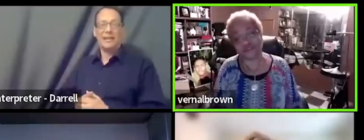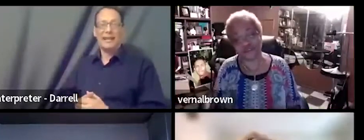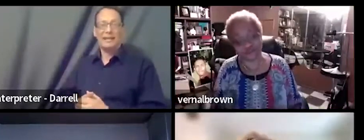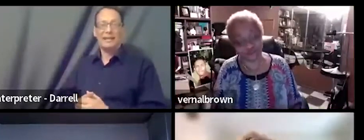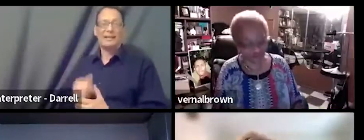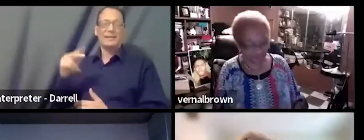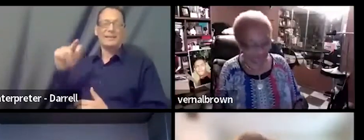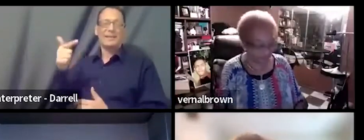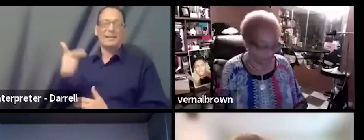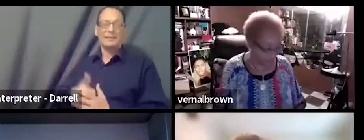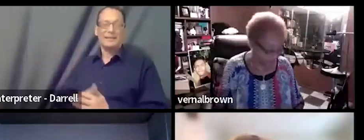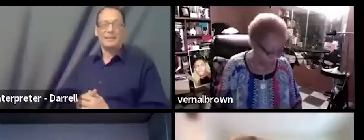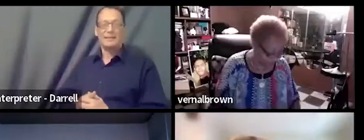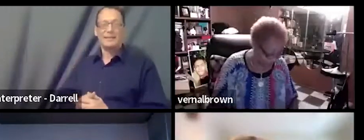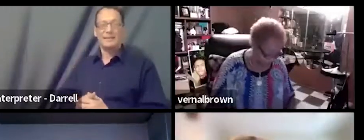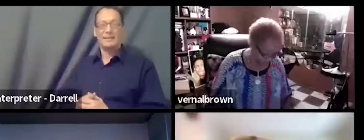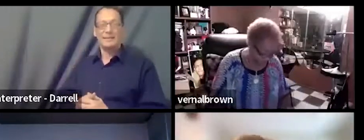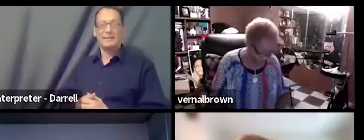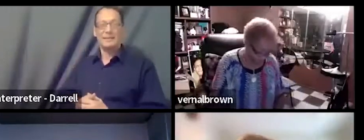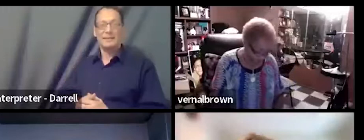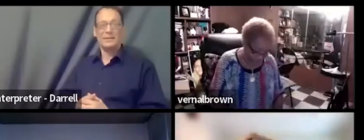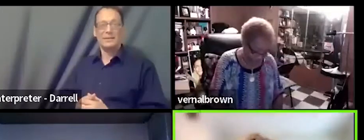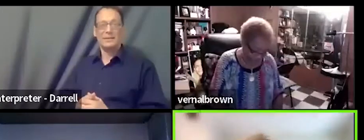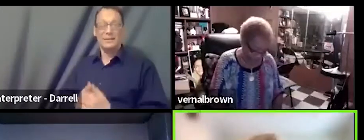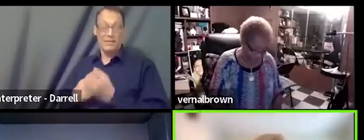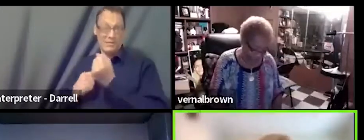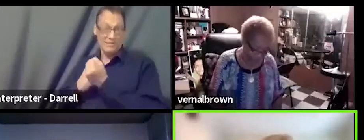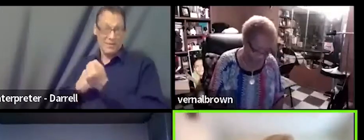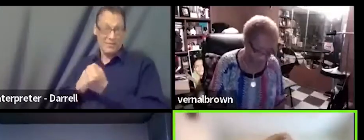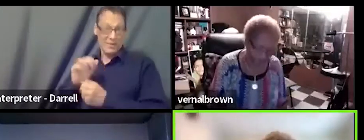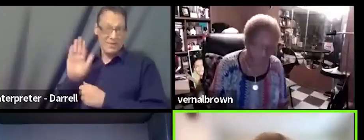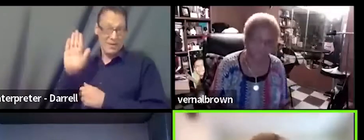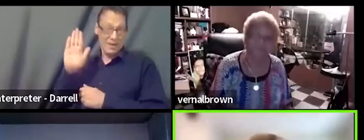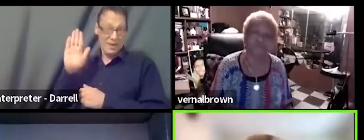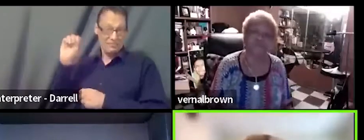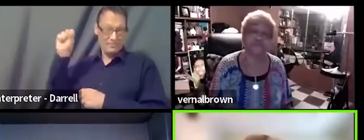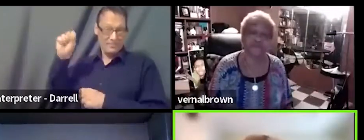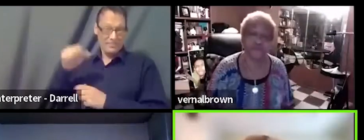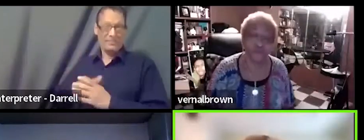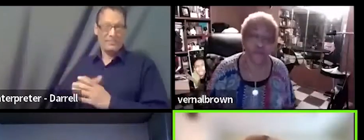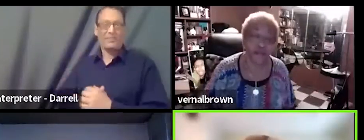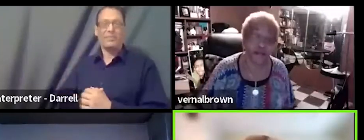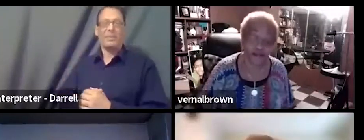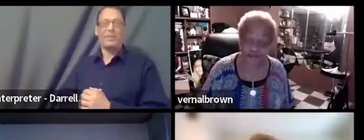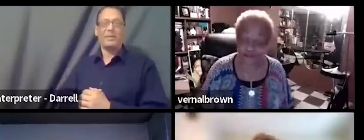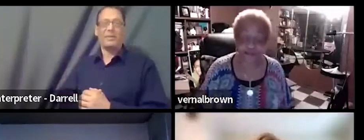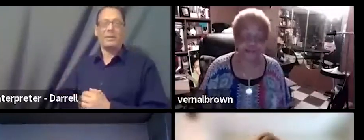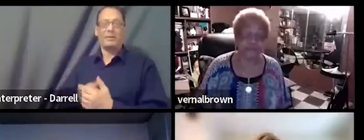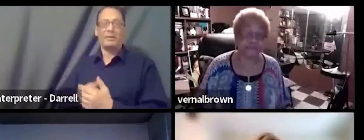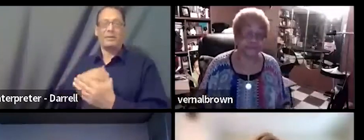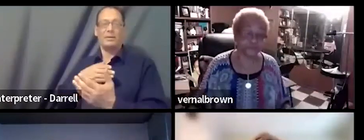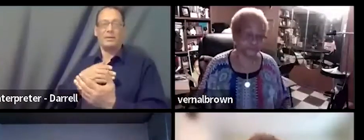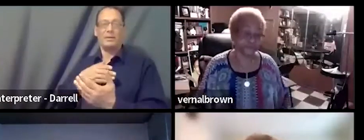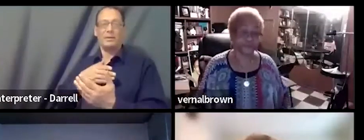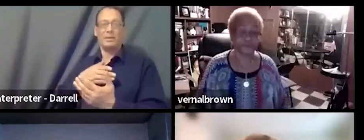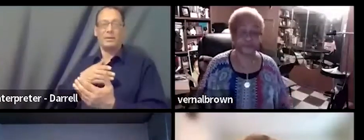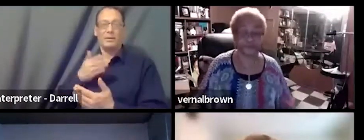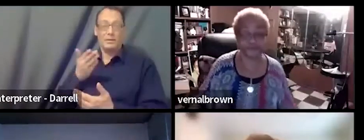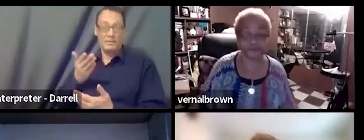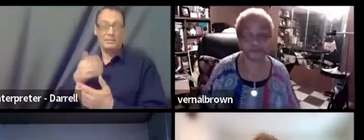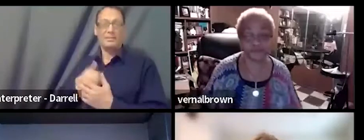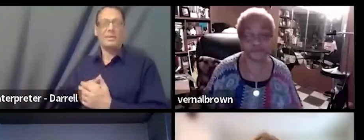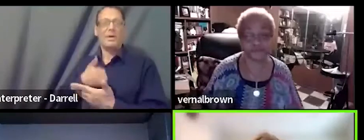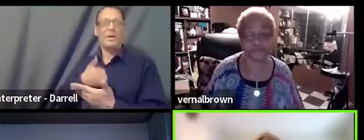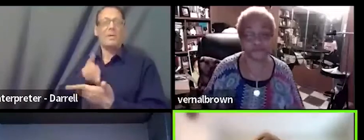Second. Thank you. All those in favor, please signify by saying aye. Aye. Aye.